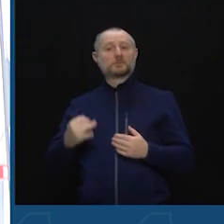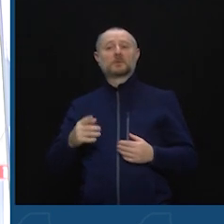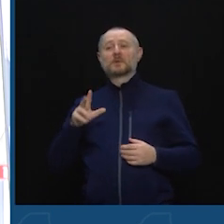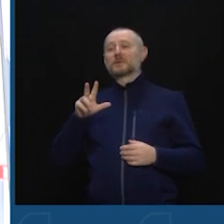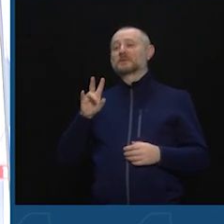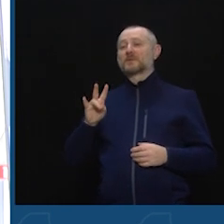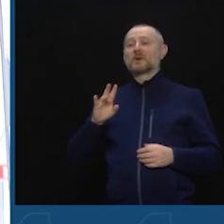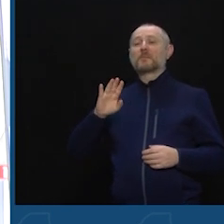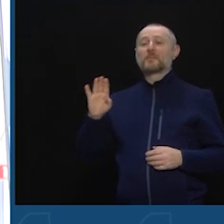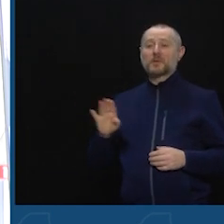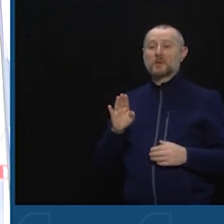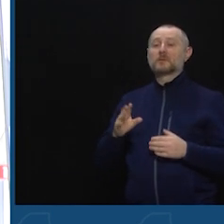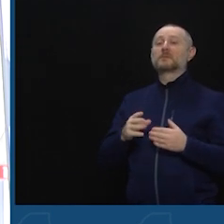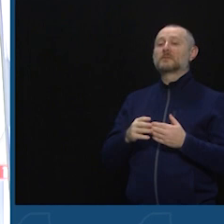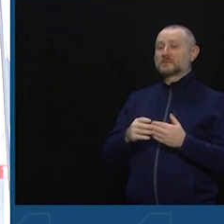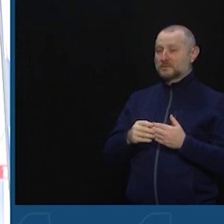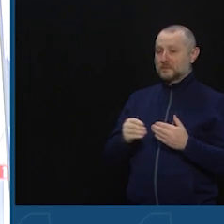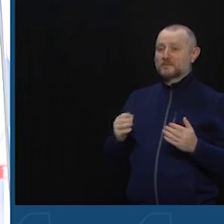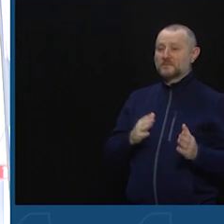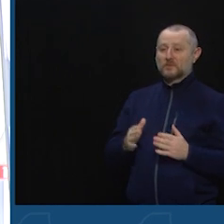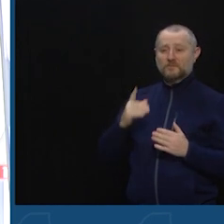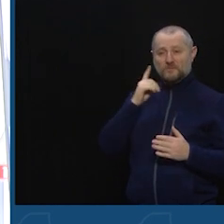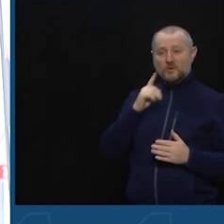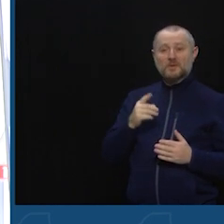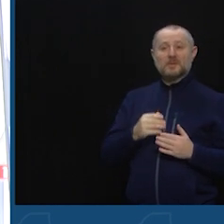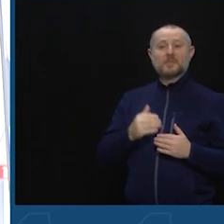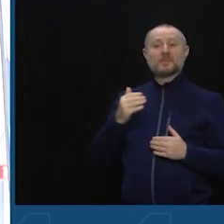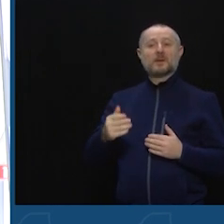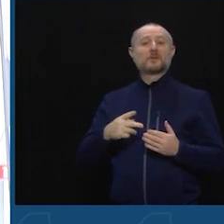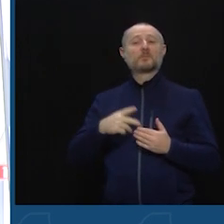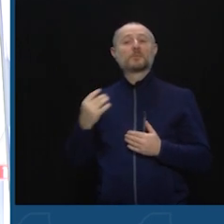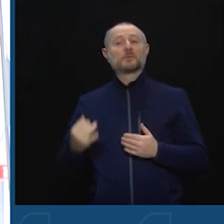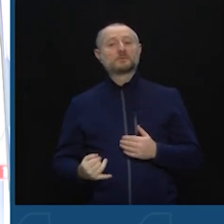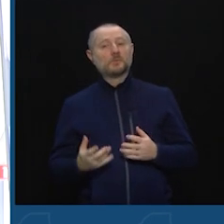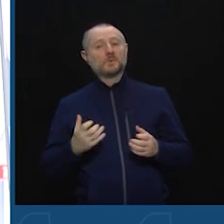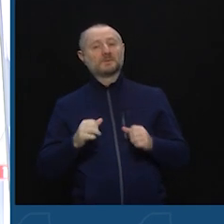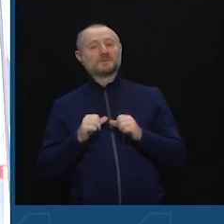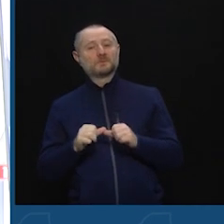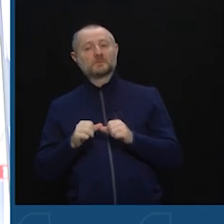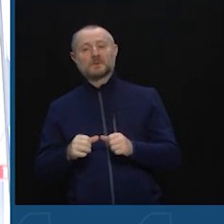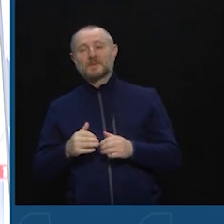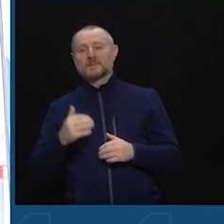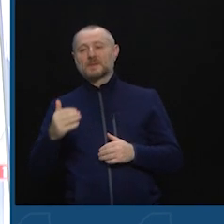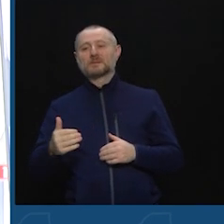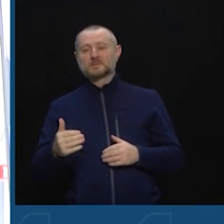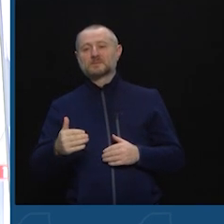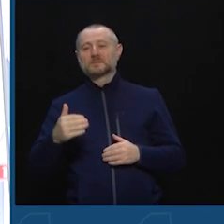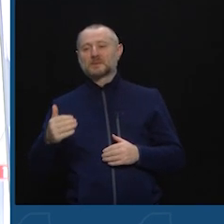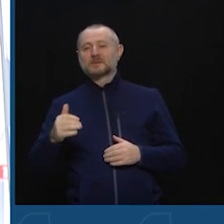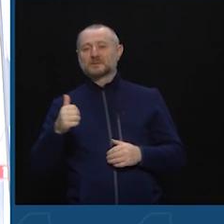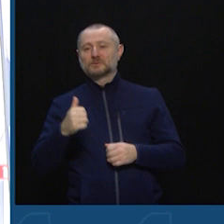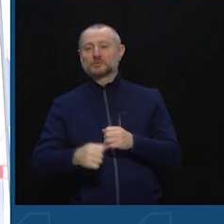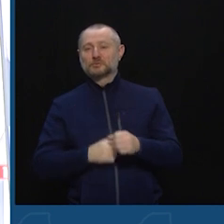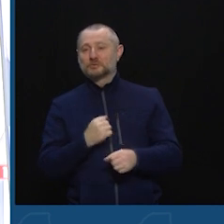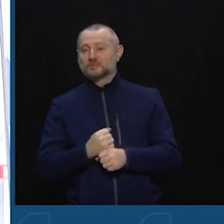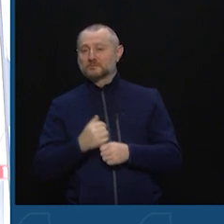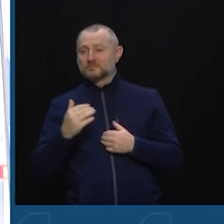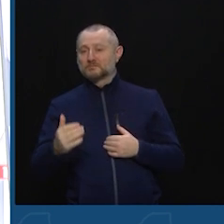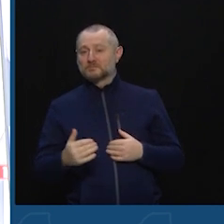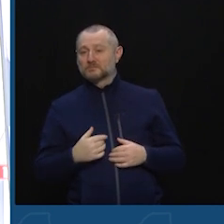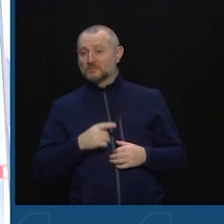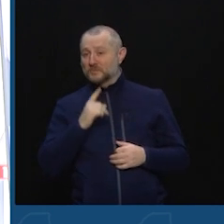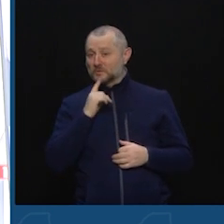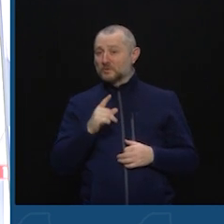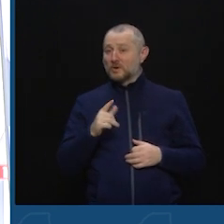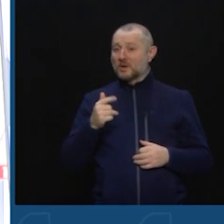capital. We want to work with you and work on the next capital for the next 10 years after that, so we're not going to wait. And Gary, I'm sure you're going to work with the governor on that